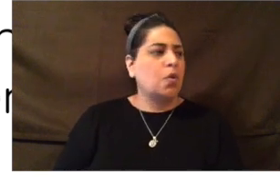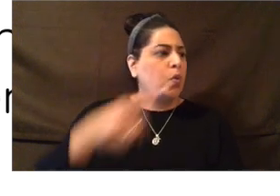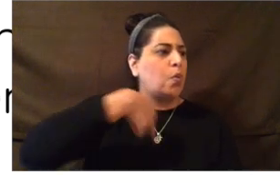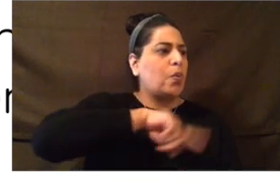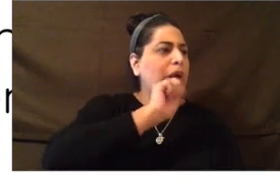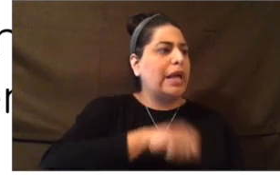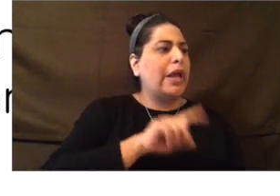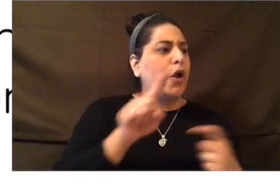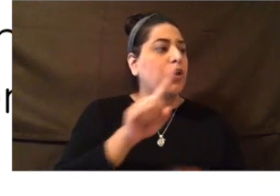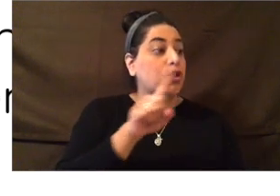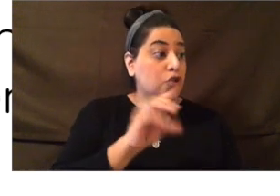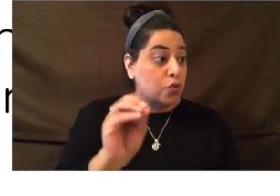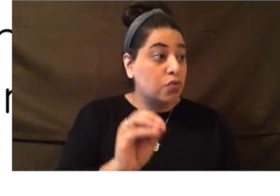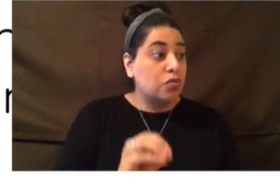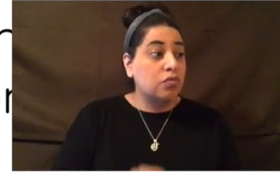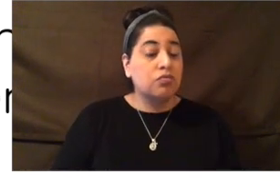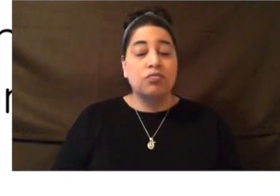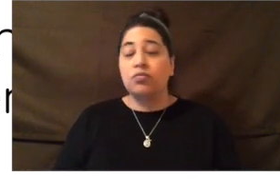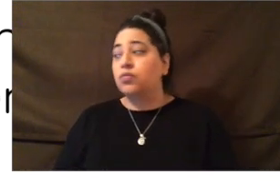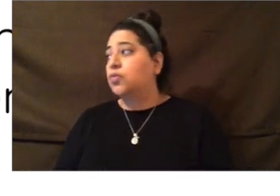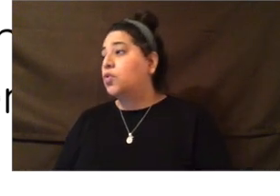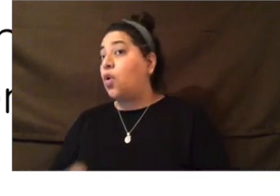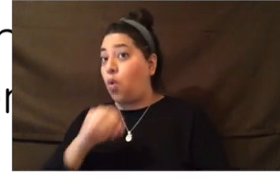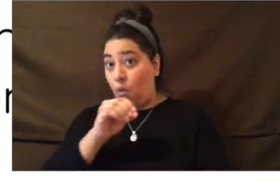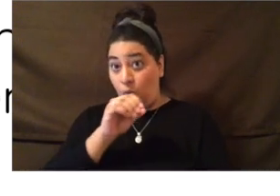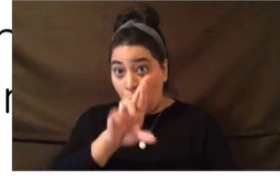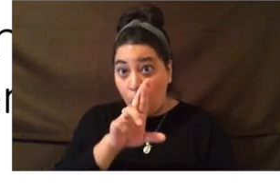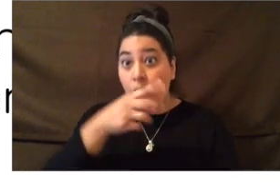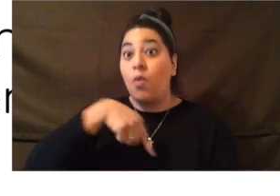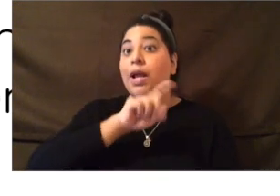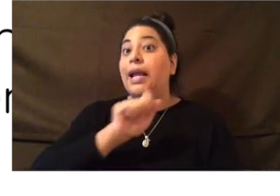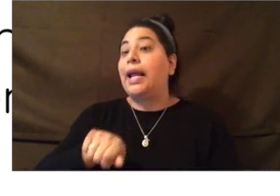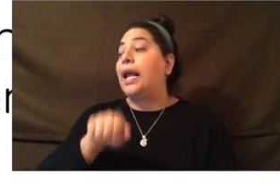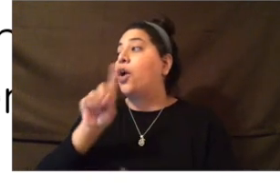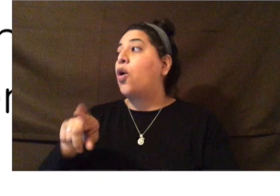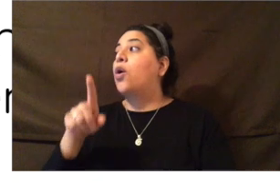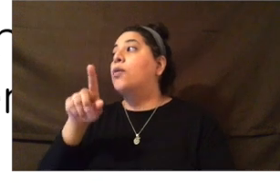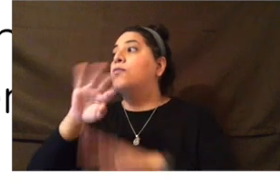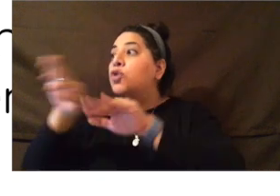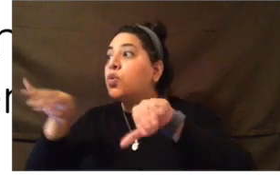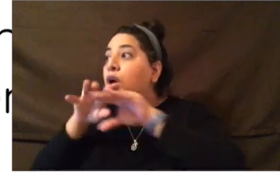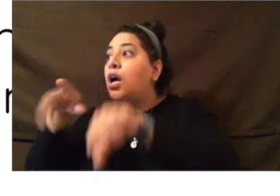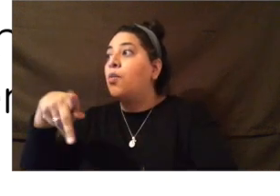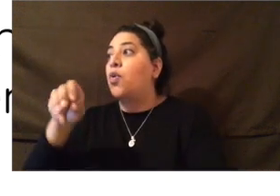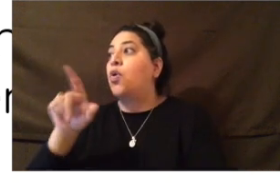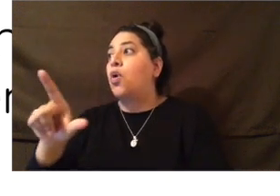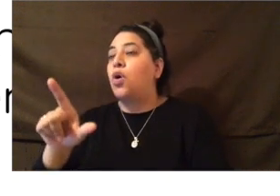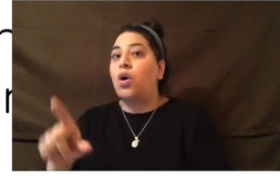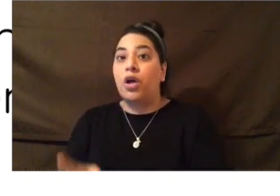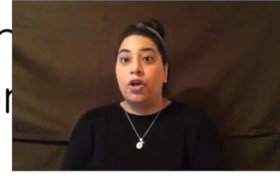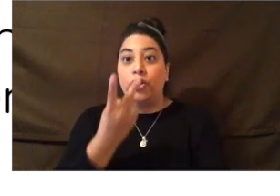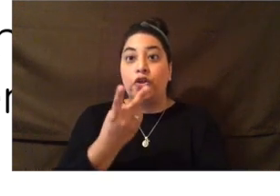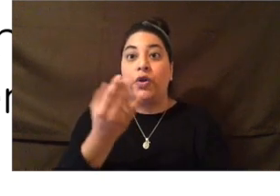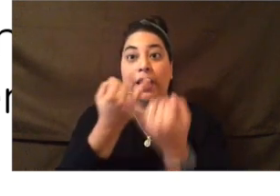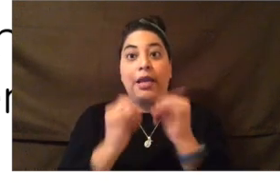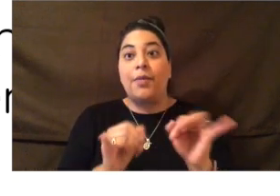but. We could go to the zoo or we could go to the swimming pool.